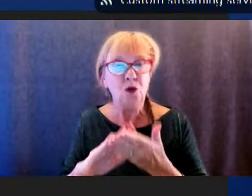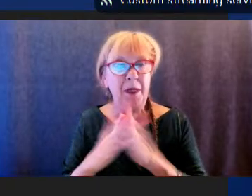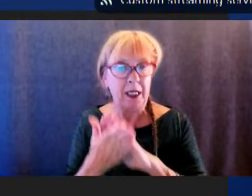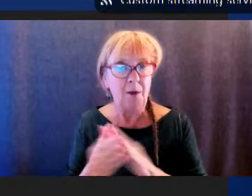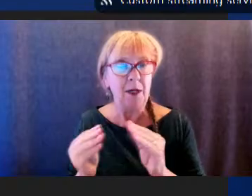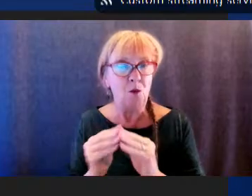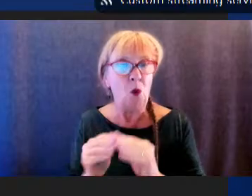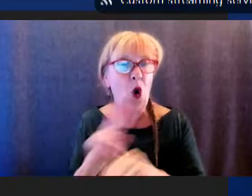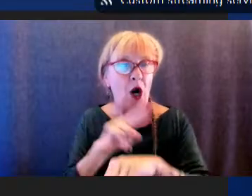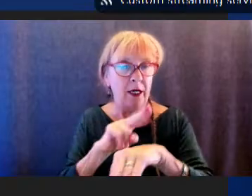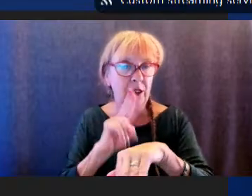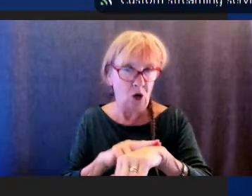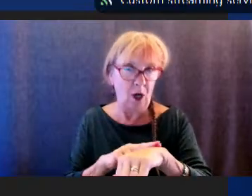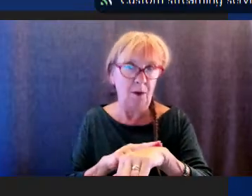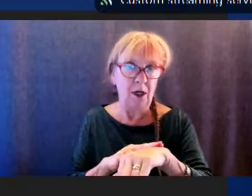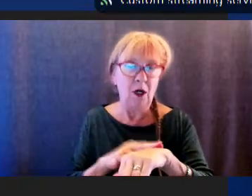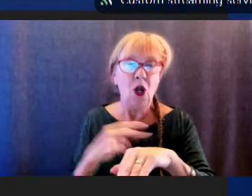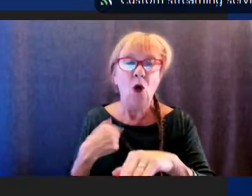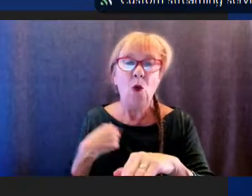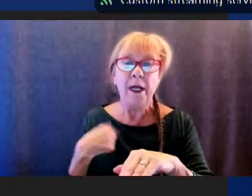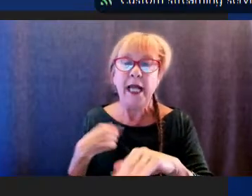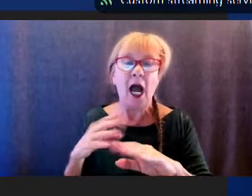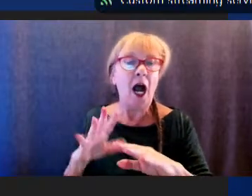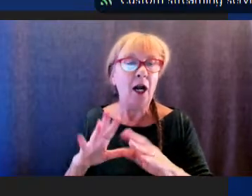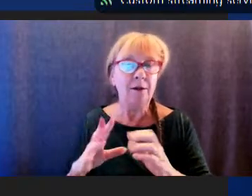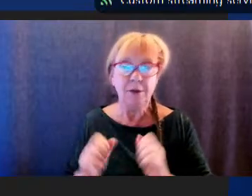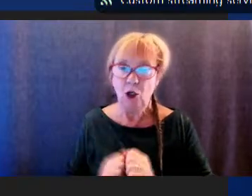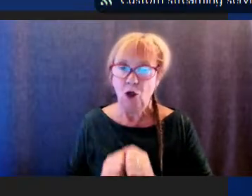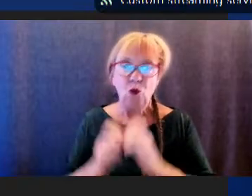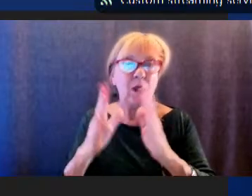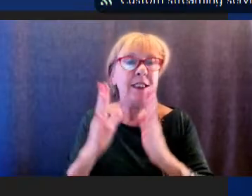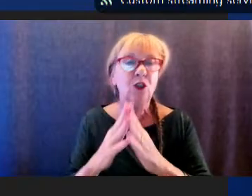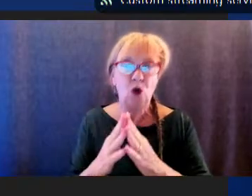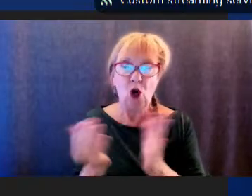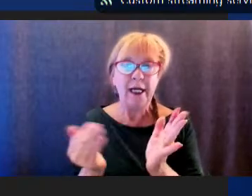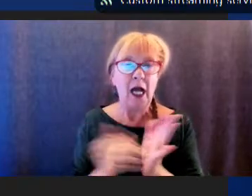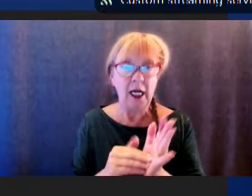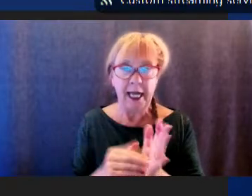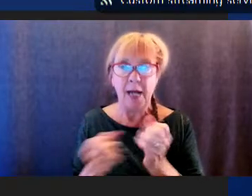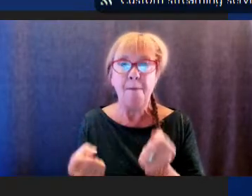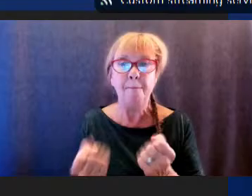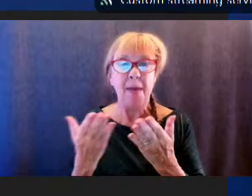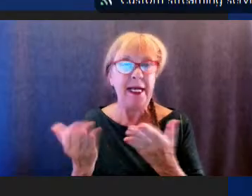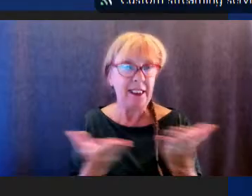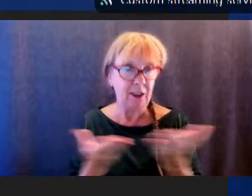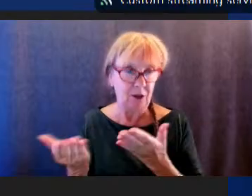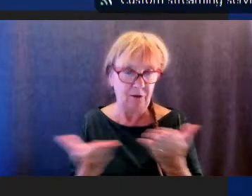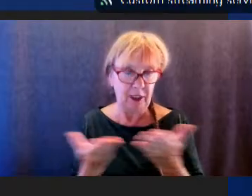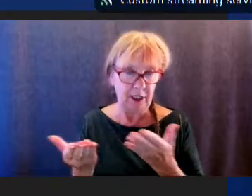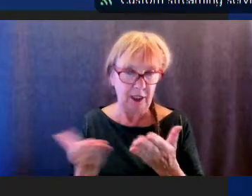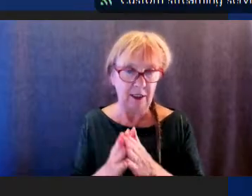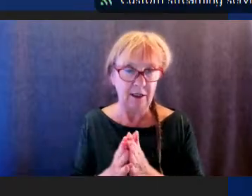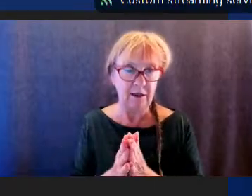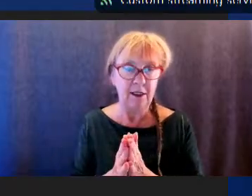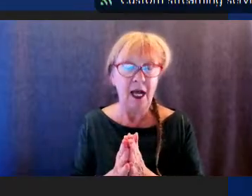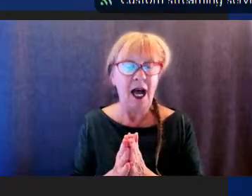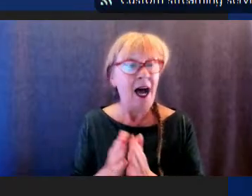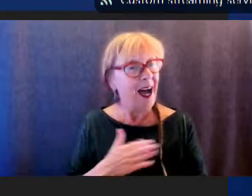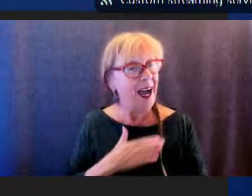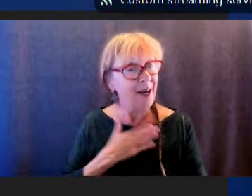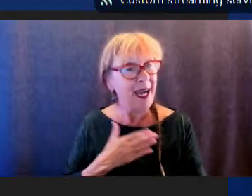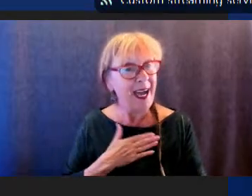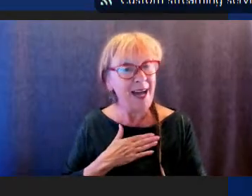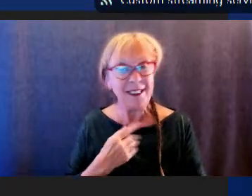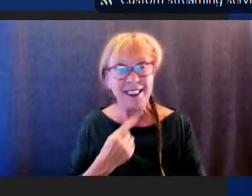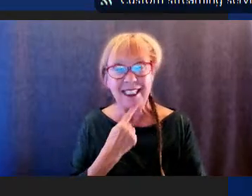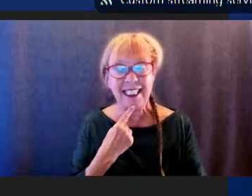This is just one of the many services we're restoring in our community. I'm pleased that we were joined by staff from LA Metro this